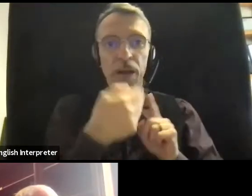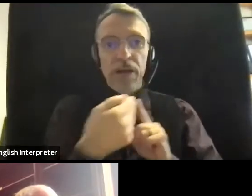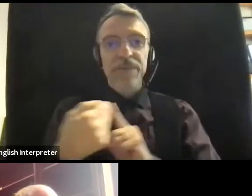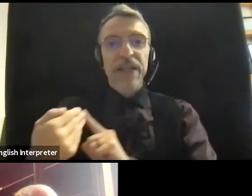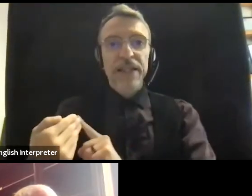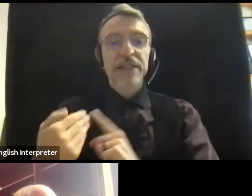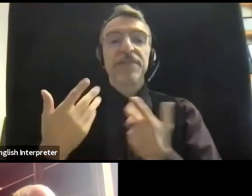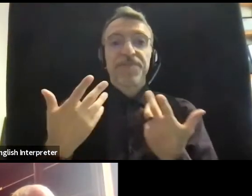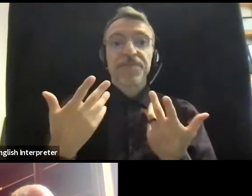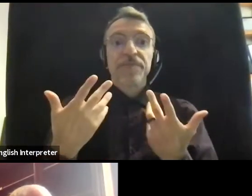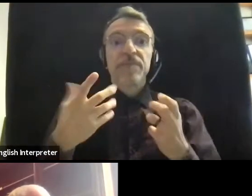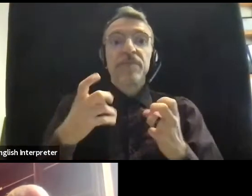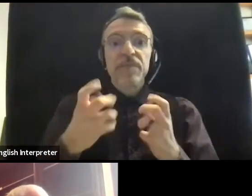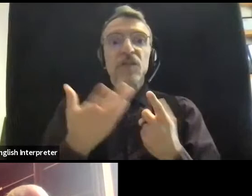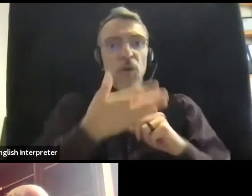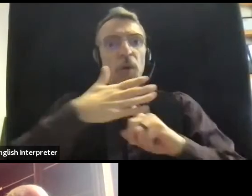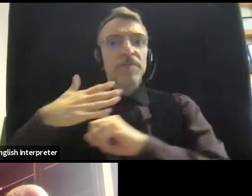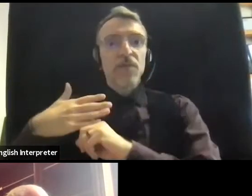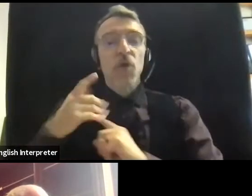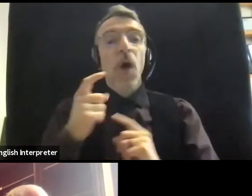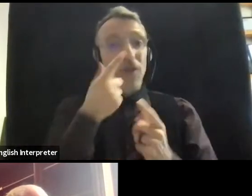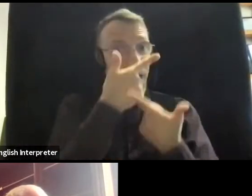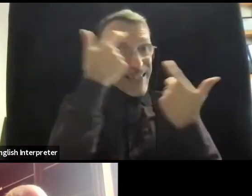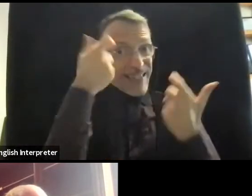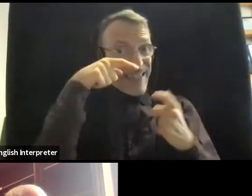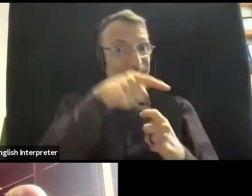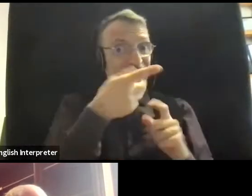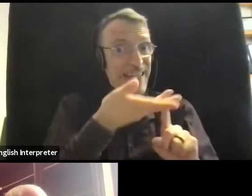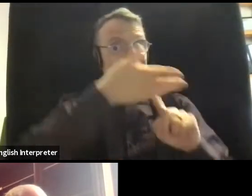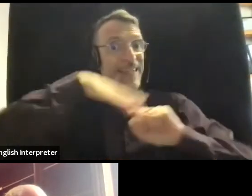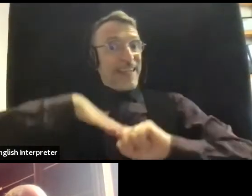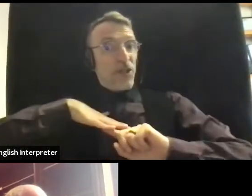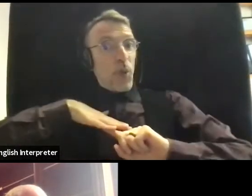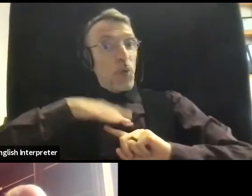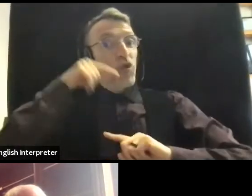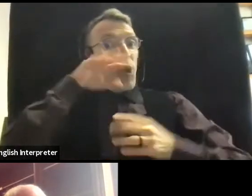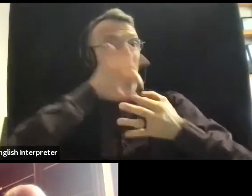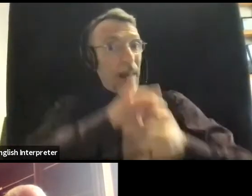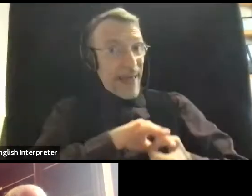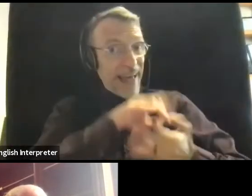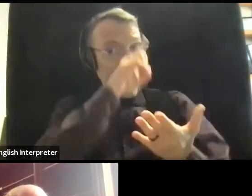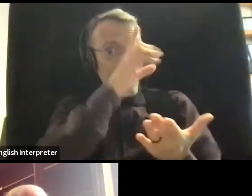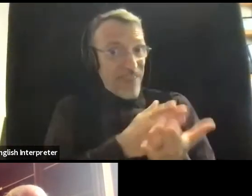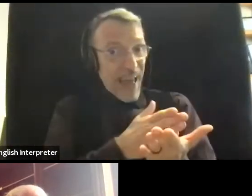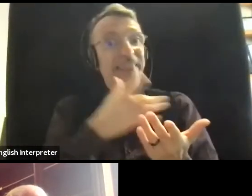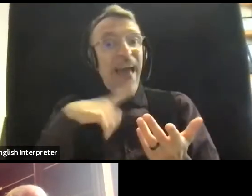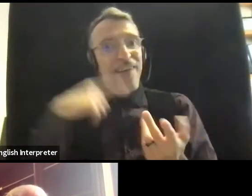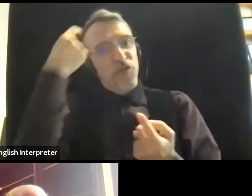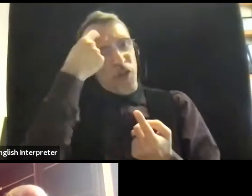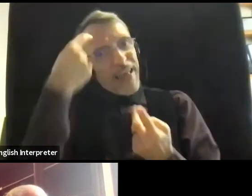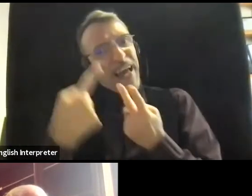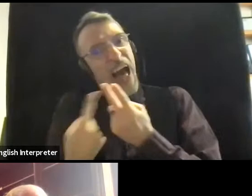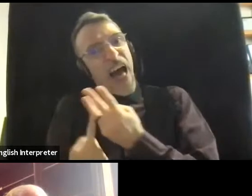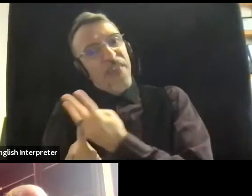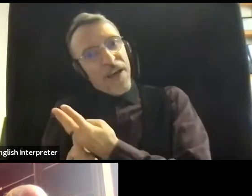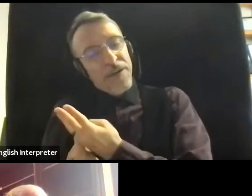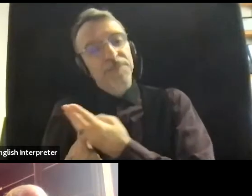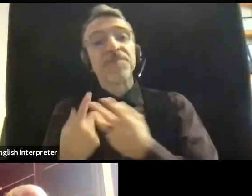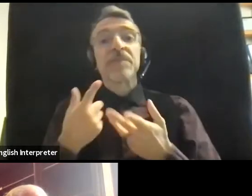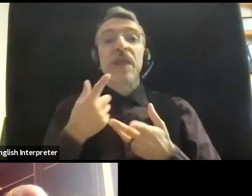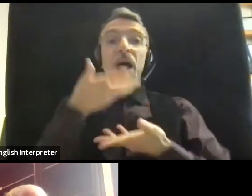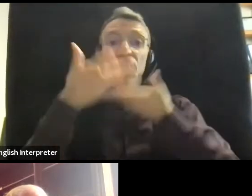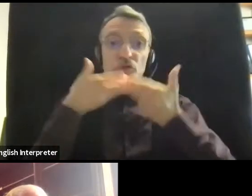belief, as well as all the other identity intersections. So just to give you a very small anecdote, and this is